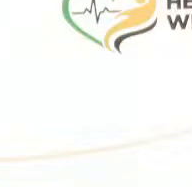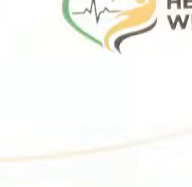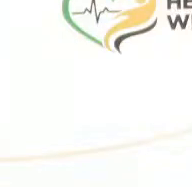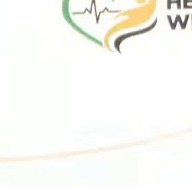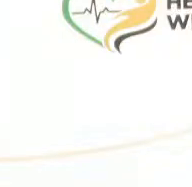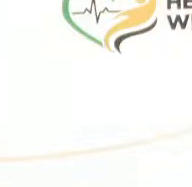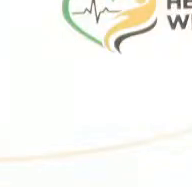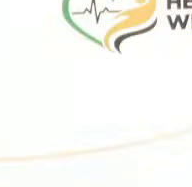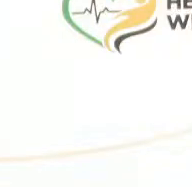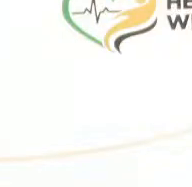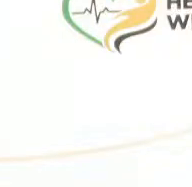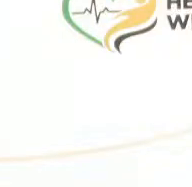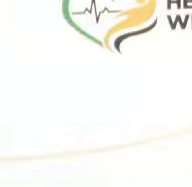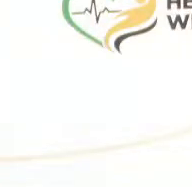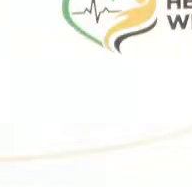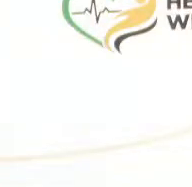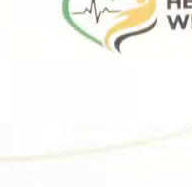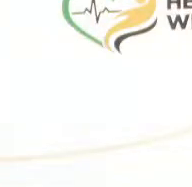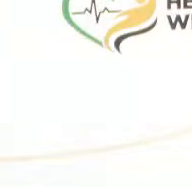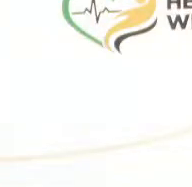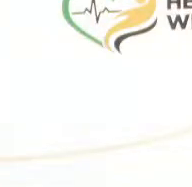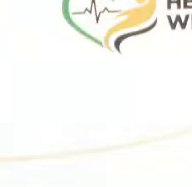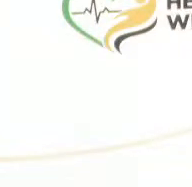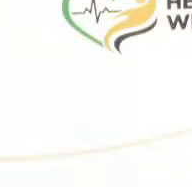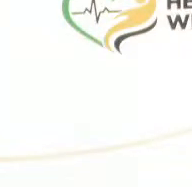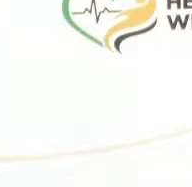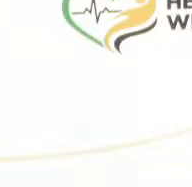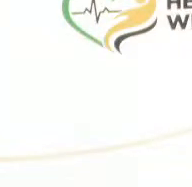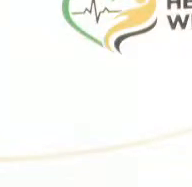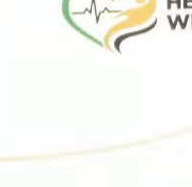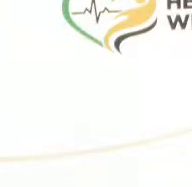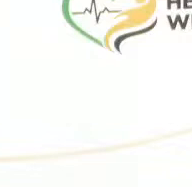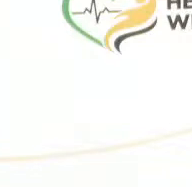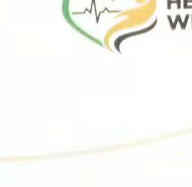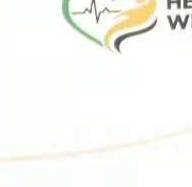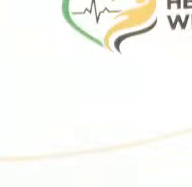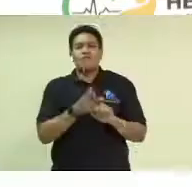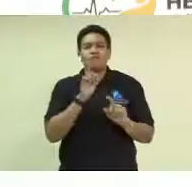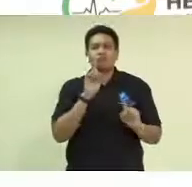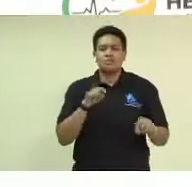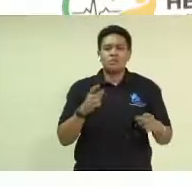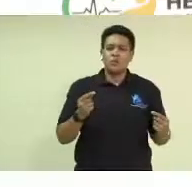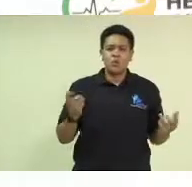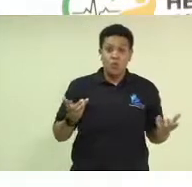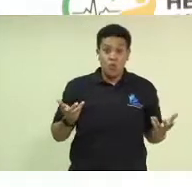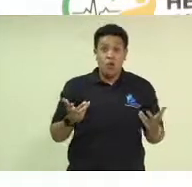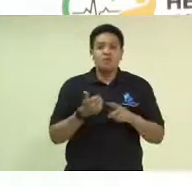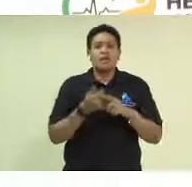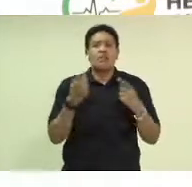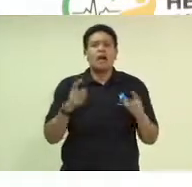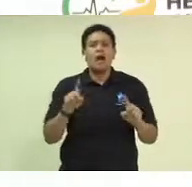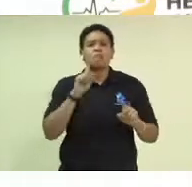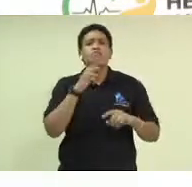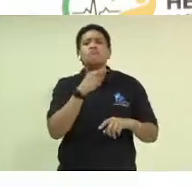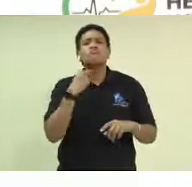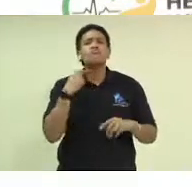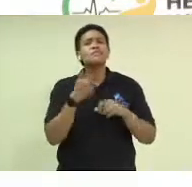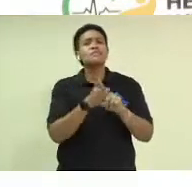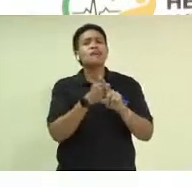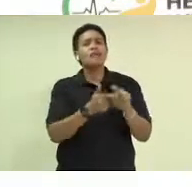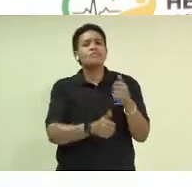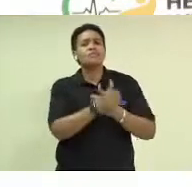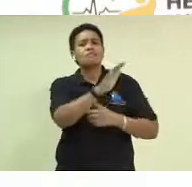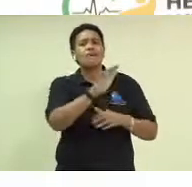heroes who have been working tirelessly on the COVID response, risking themselves,